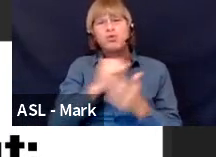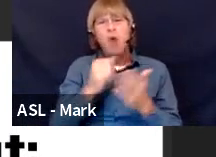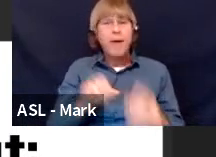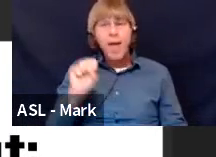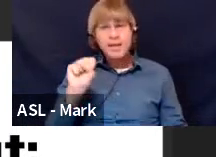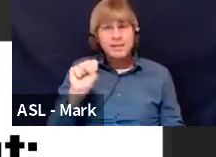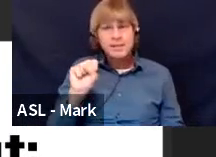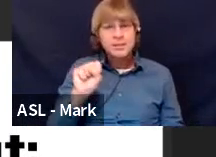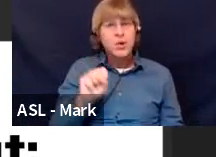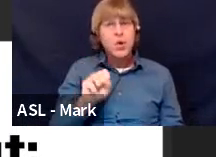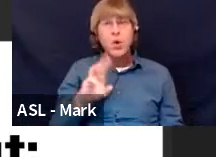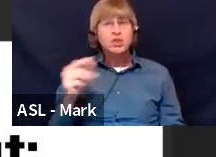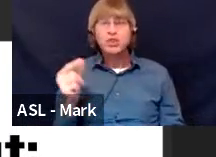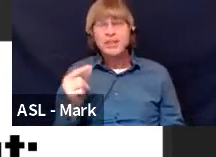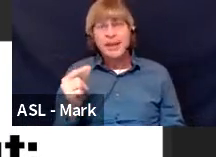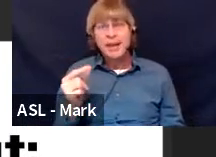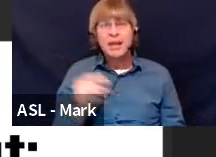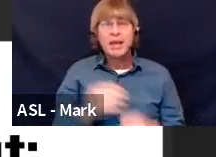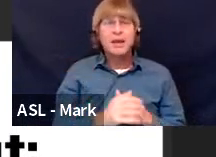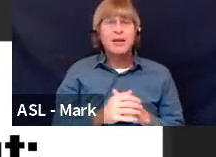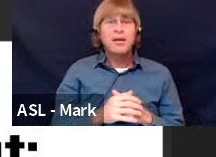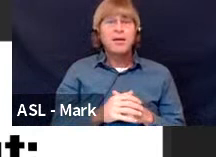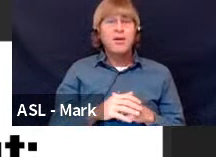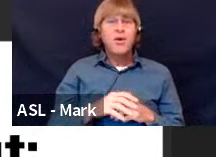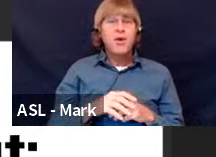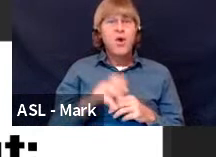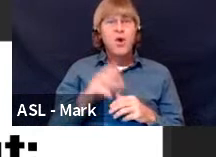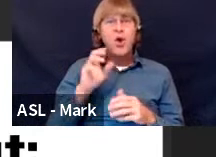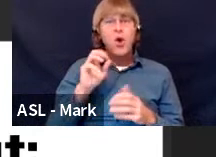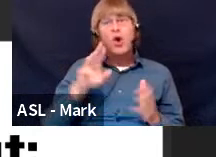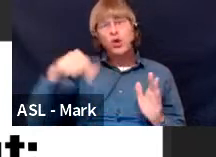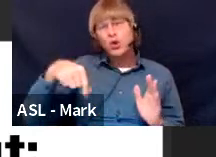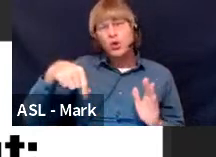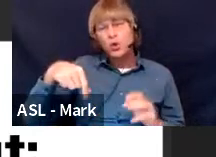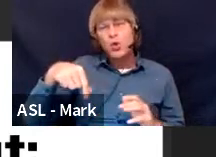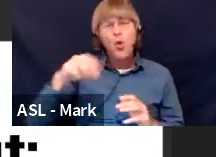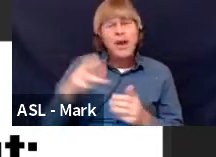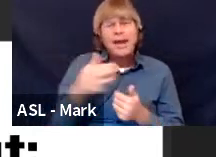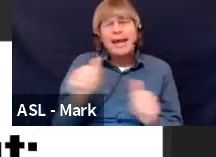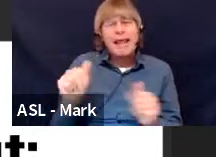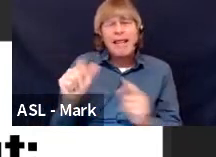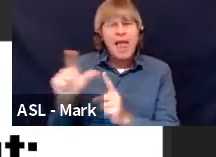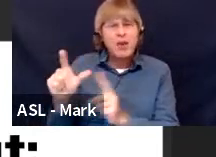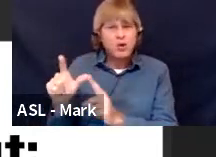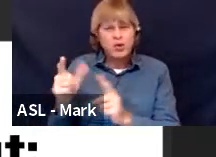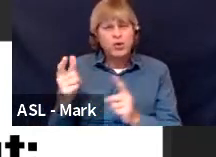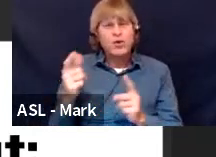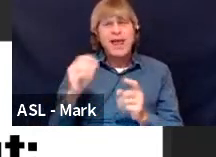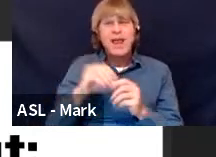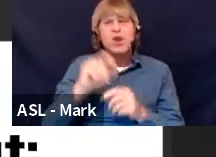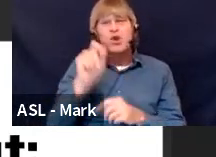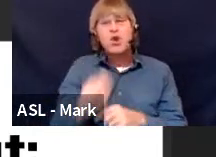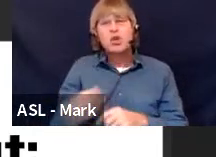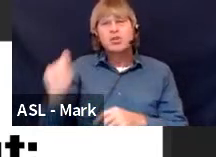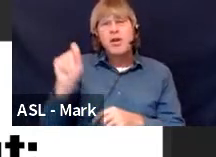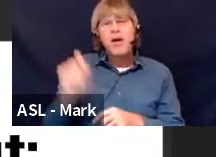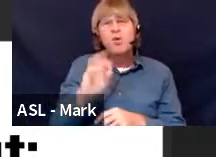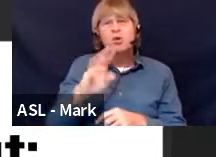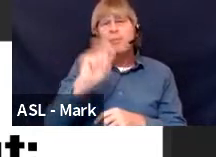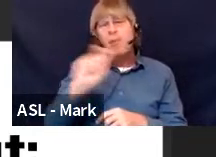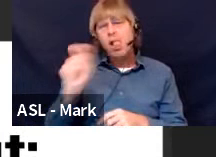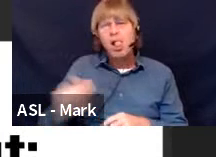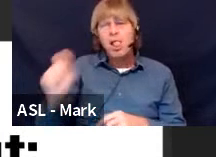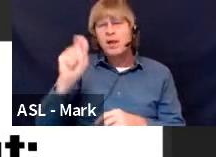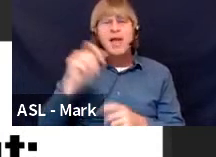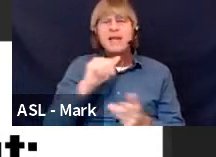S or G or a Q or any letter, you know, in cursive and script, but this